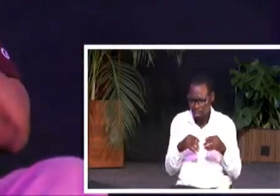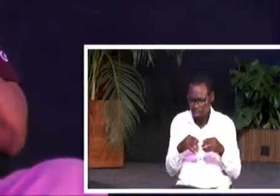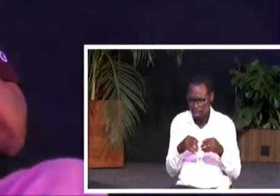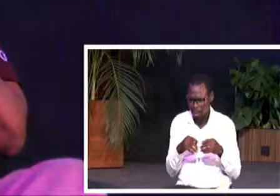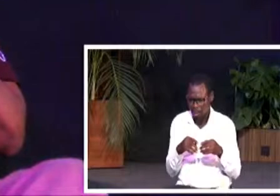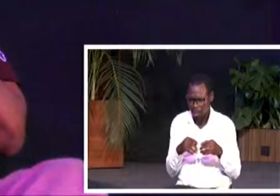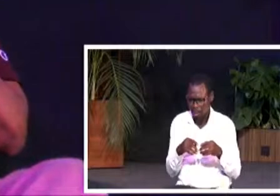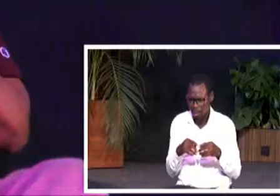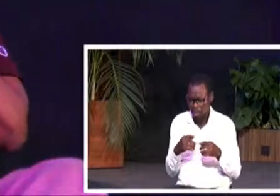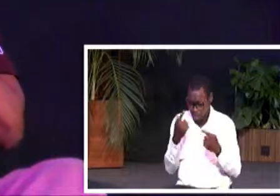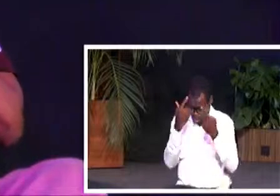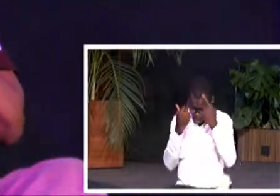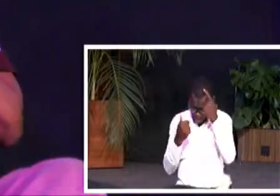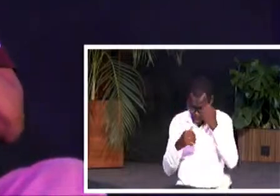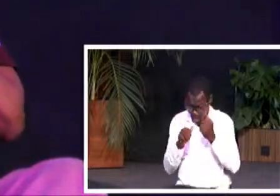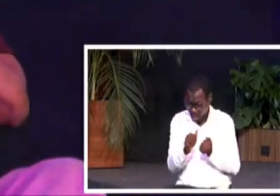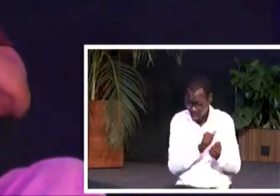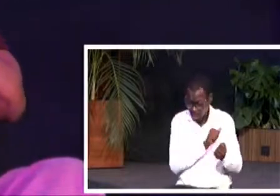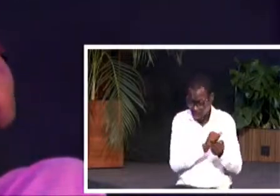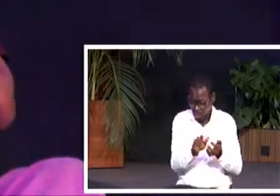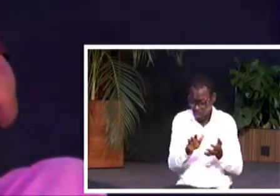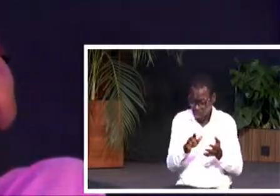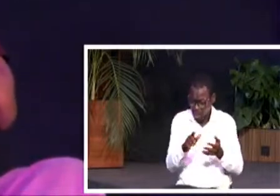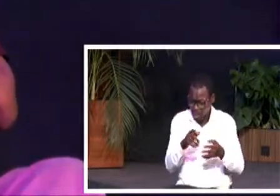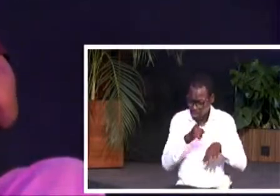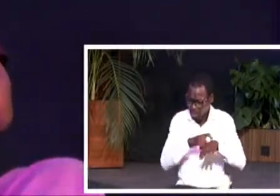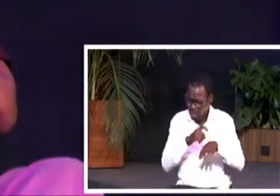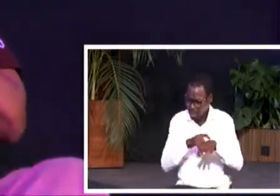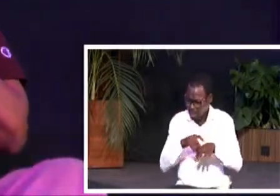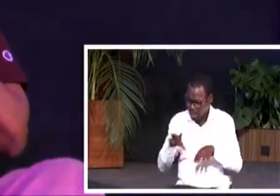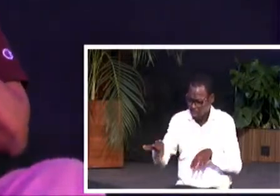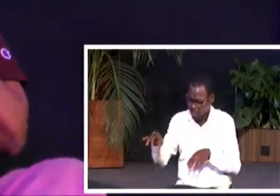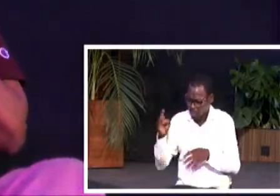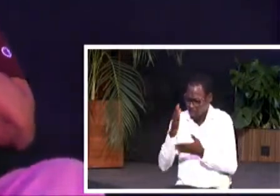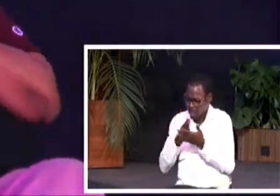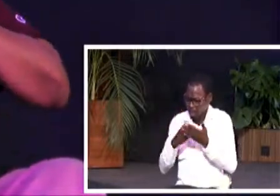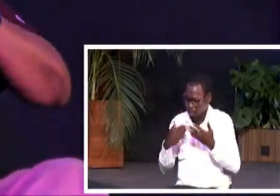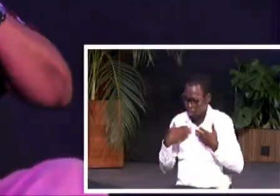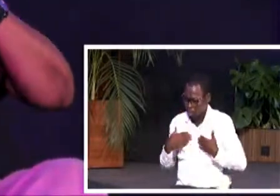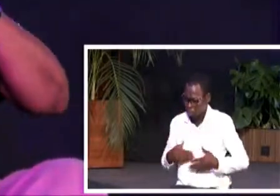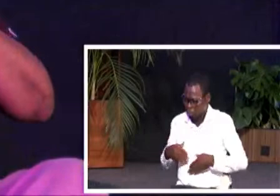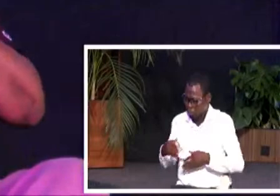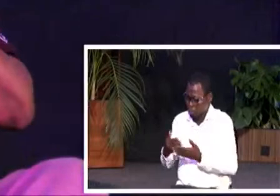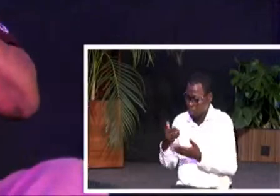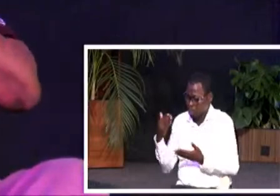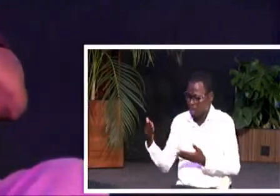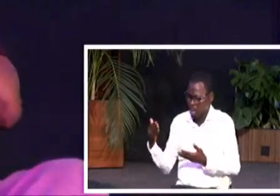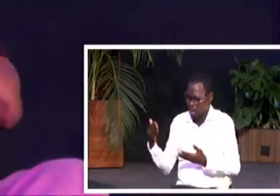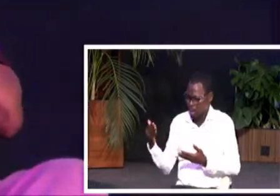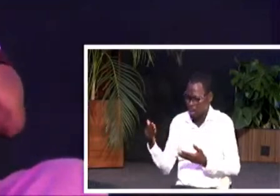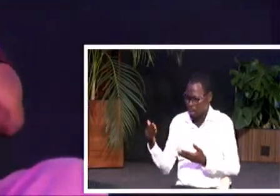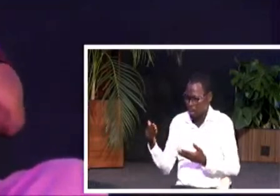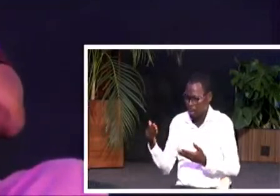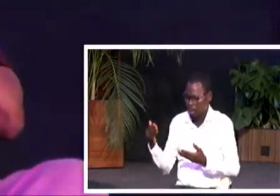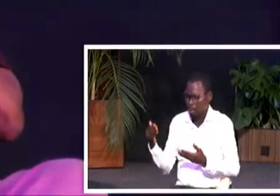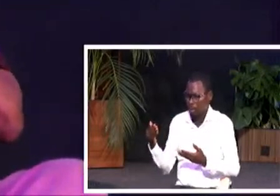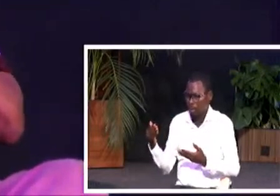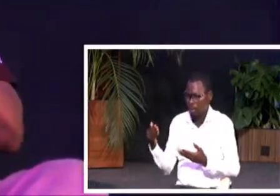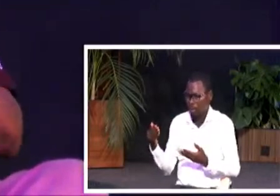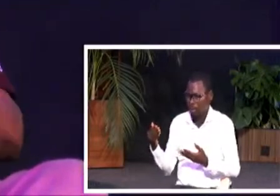Because it is perishable, by the time you actually find someone who's going to buy it off you, it's getting